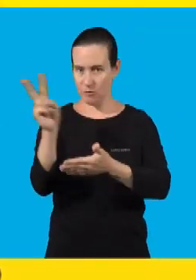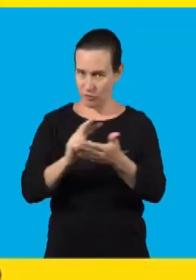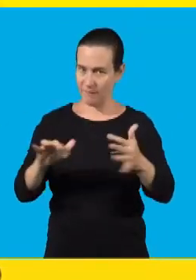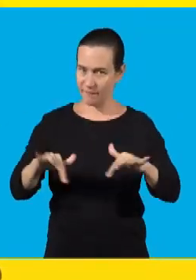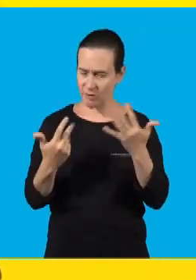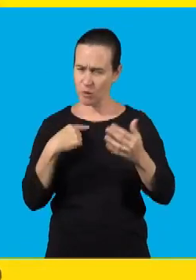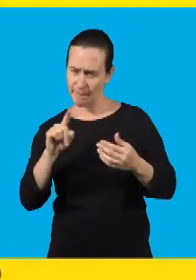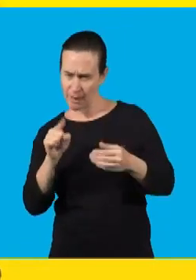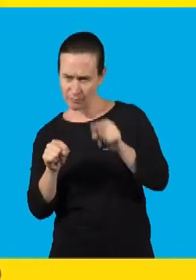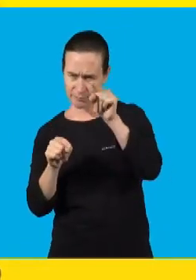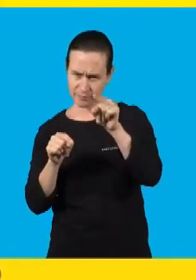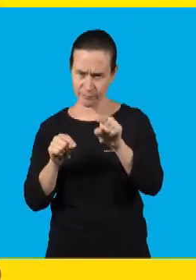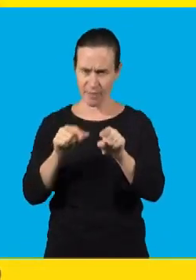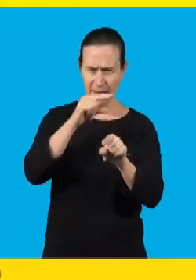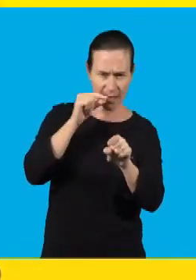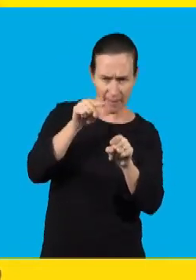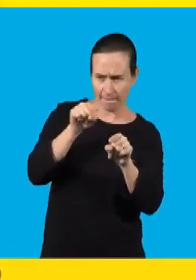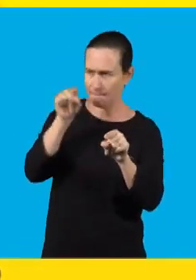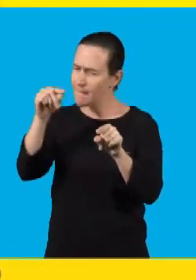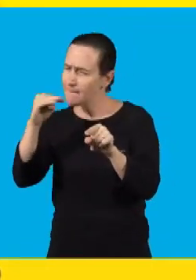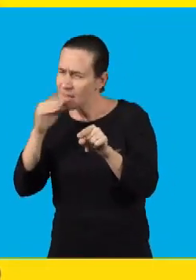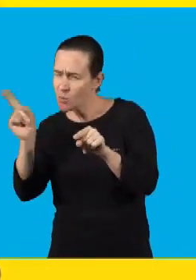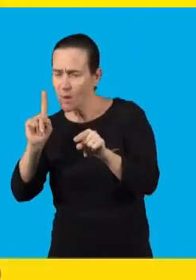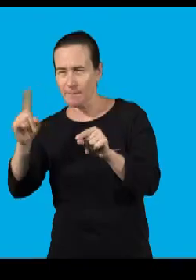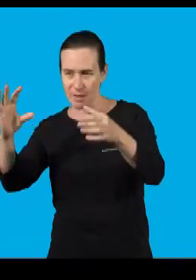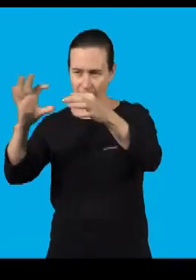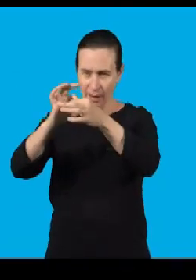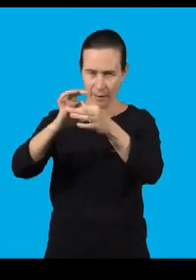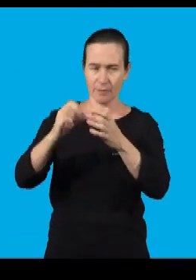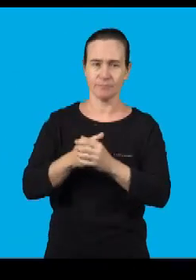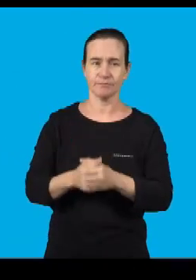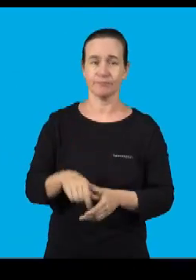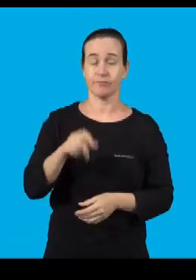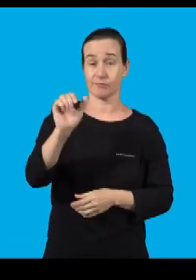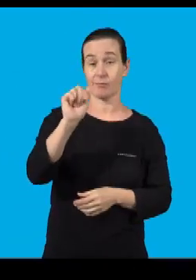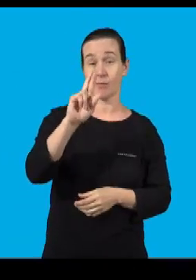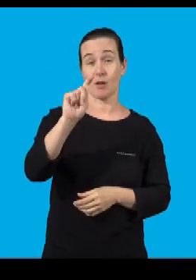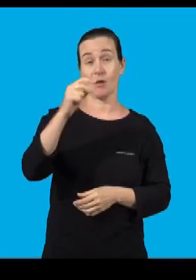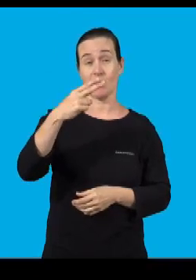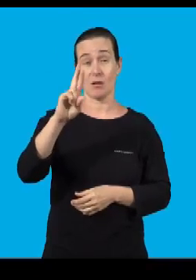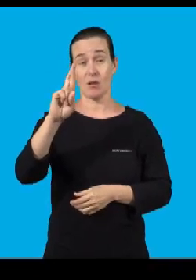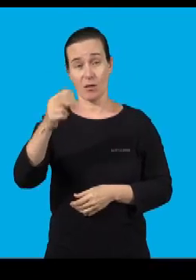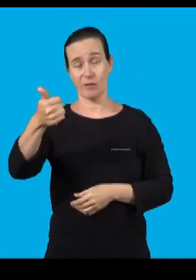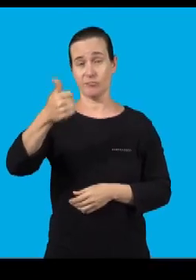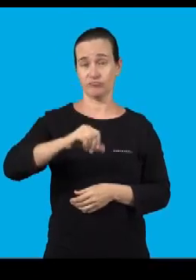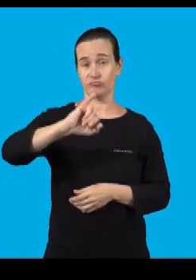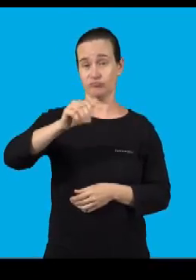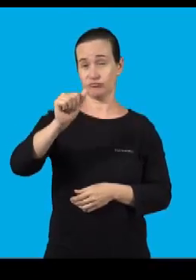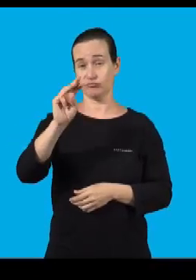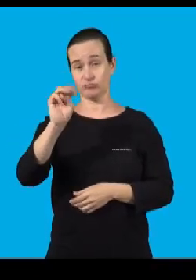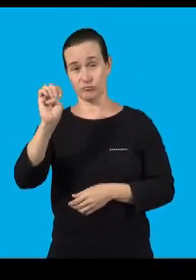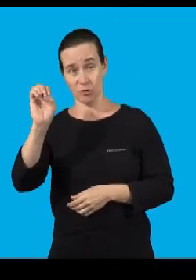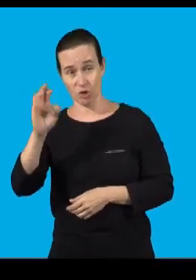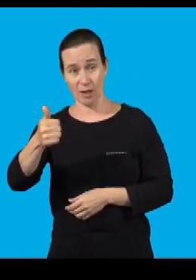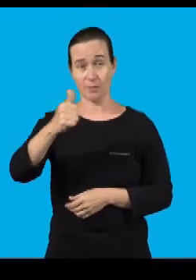name with a little definition. All right, so our names are Arthur, James, Msimangu, and Absalom. And remember, these are characters from the